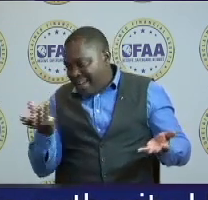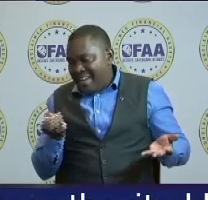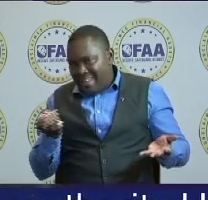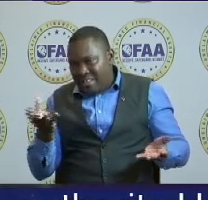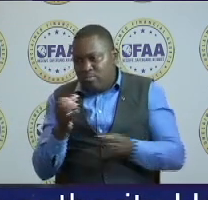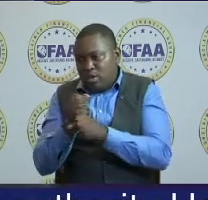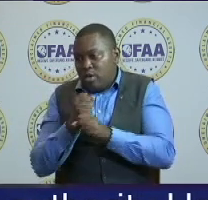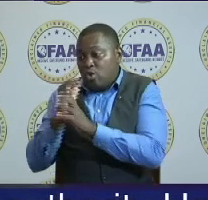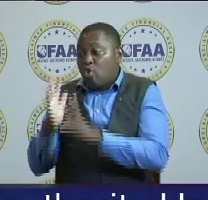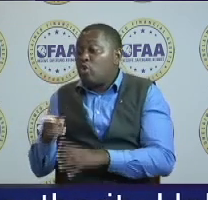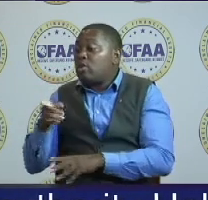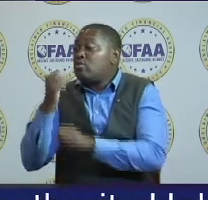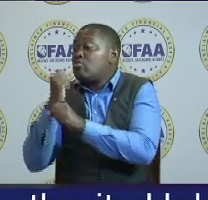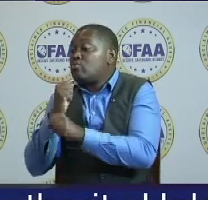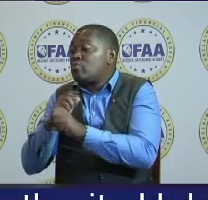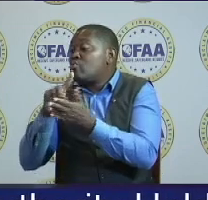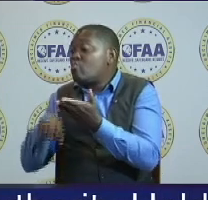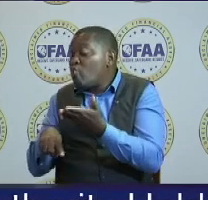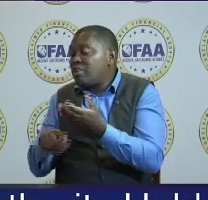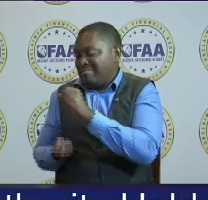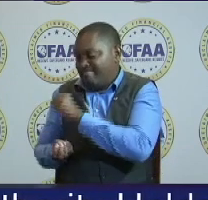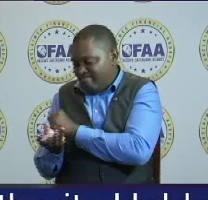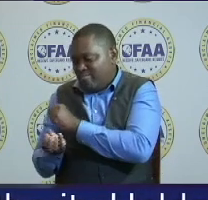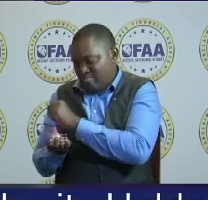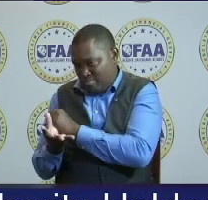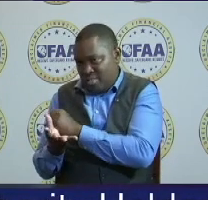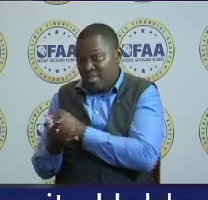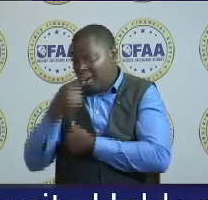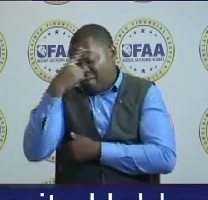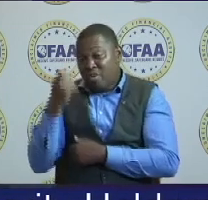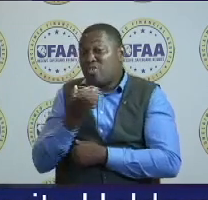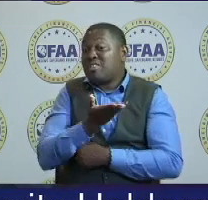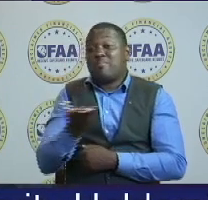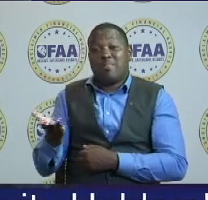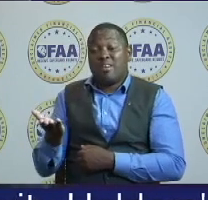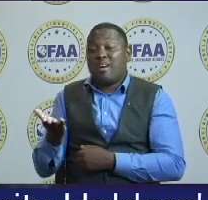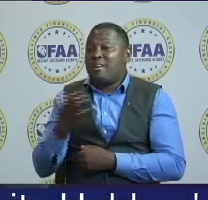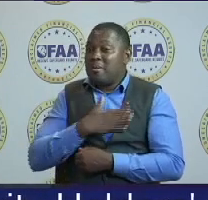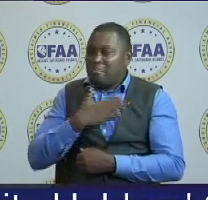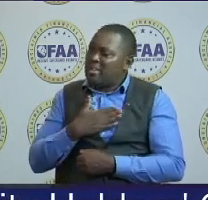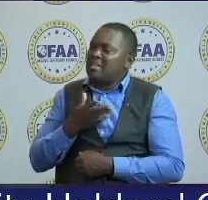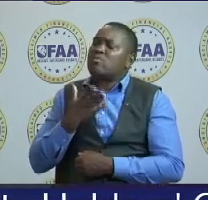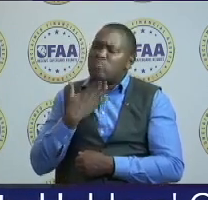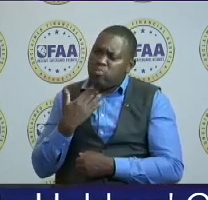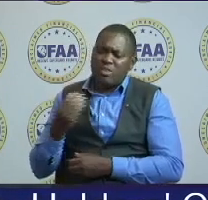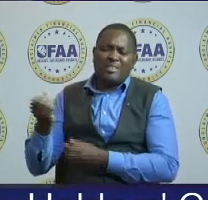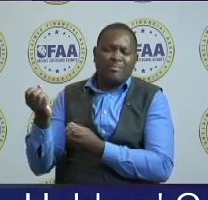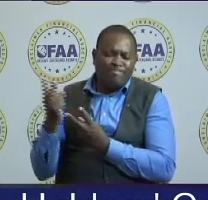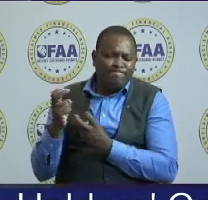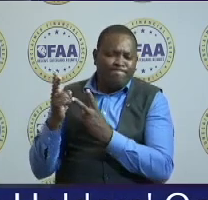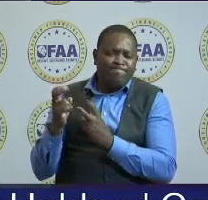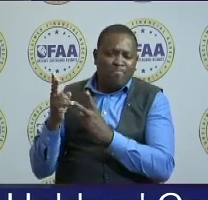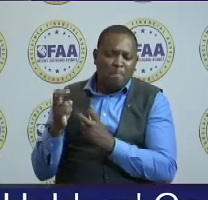But since they are here with us today, it will be nice and very nice if you can hear more from them and how we can help